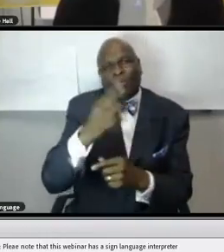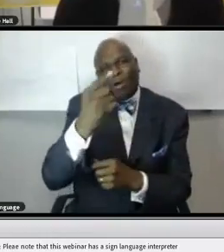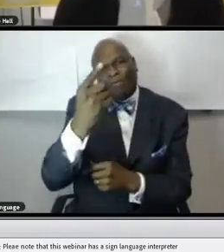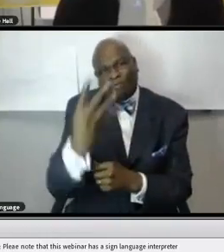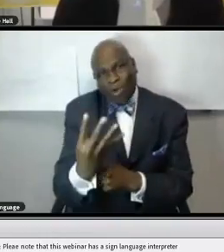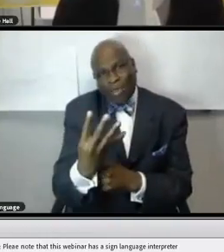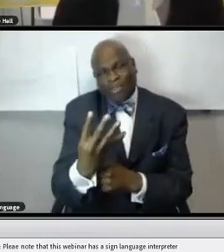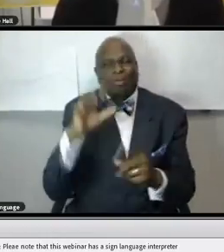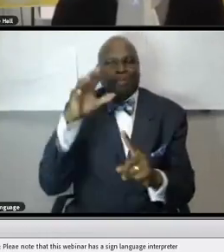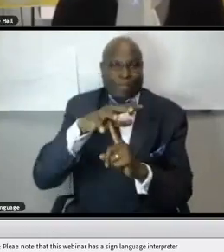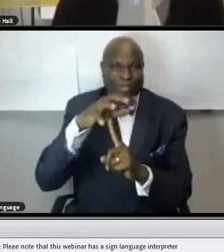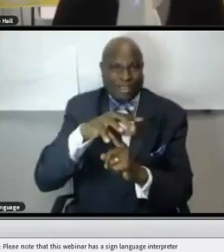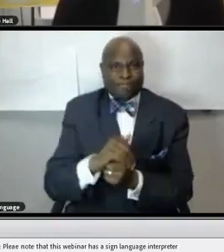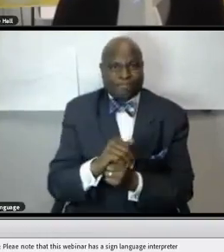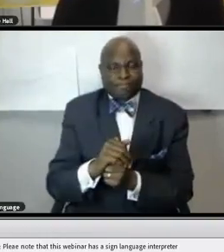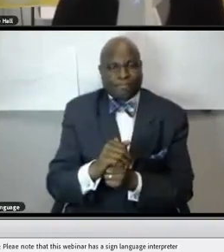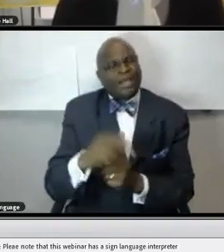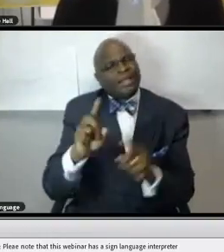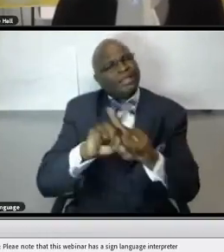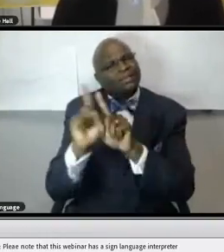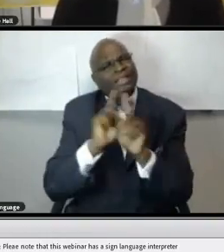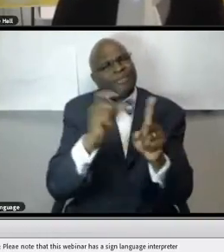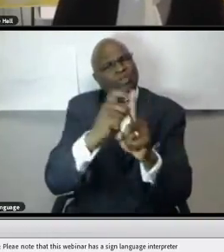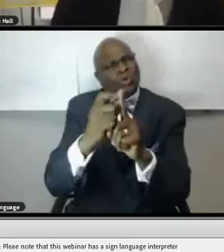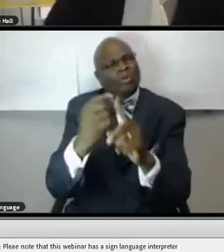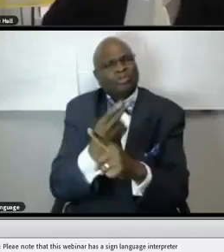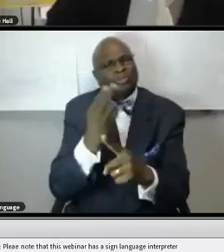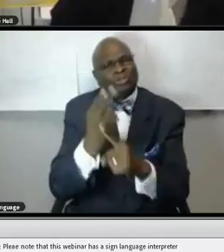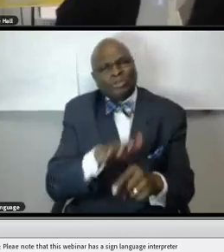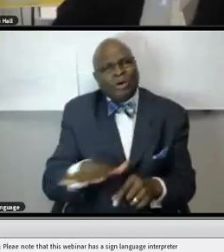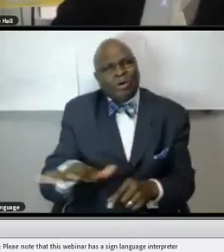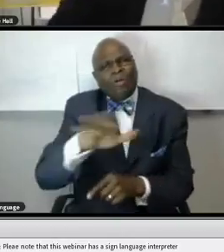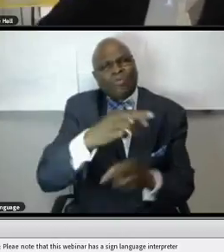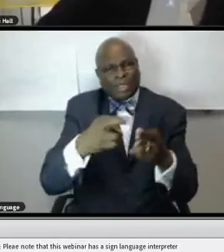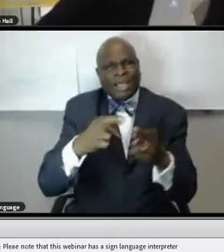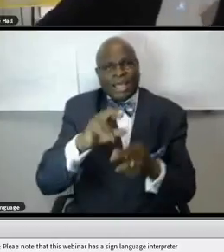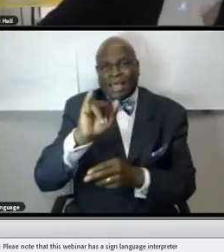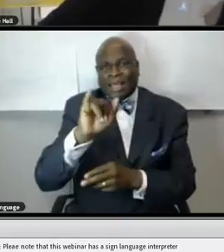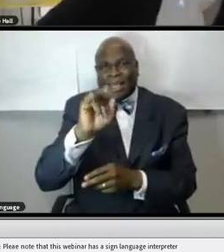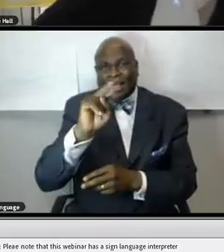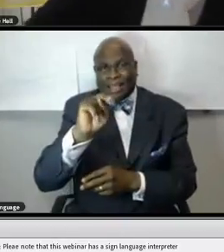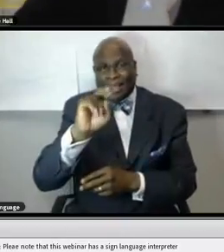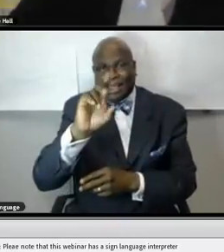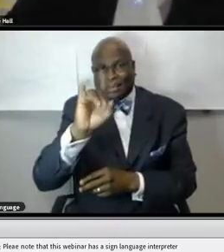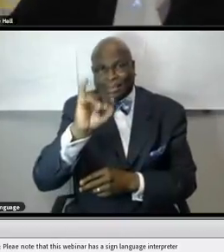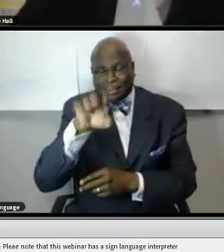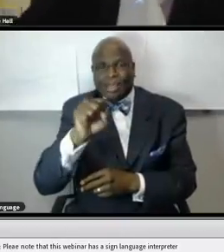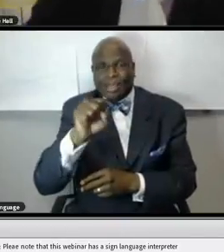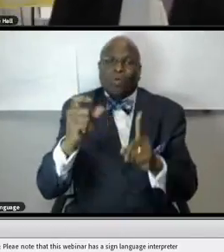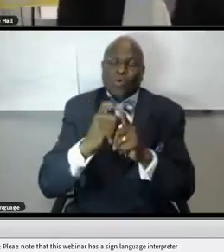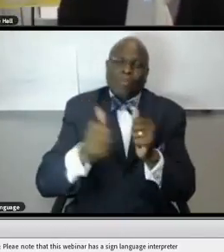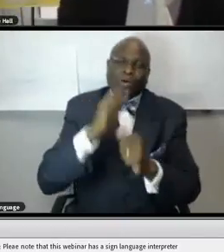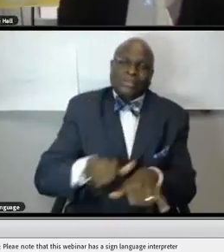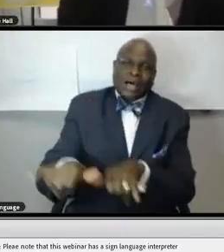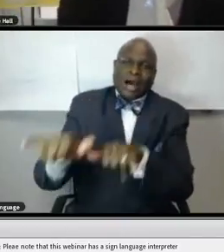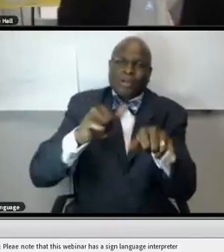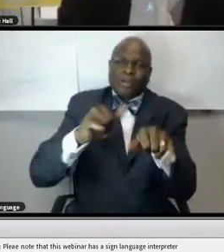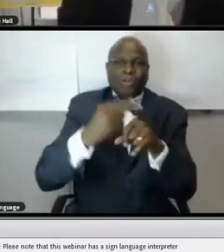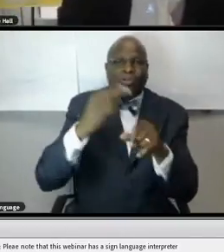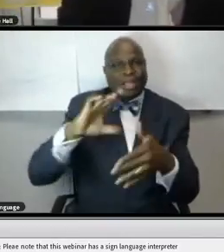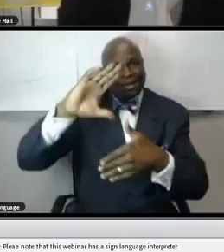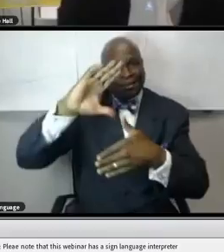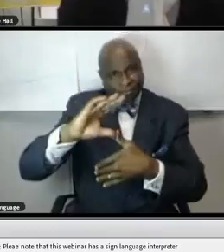population. There are different terms used across regions. Indigenous is the term that is most commonly used in Latin